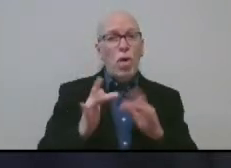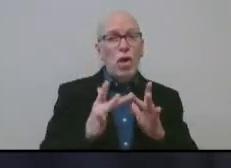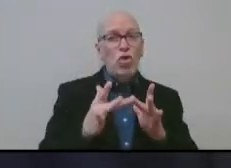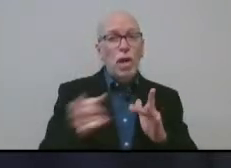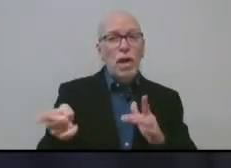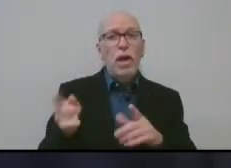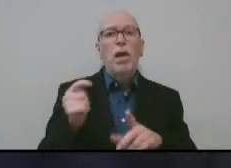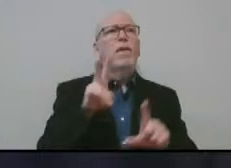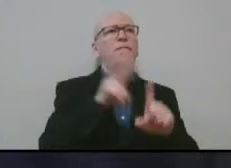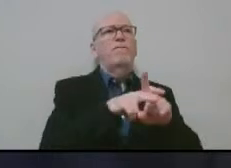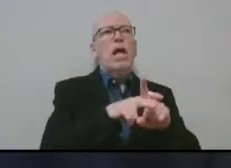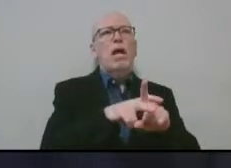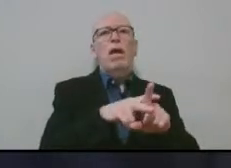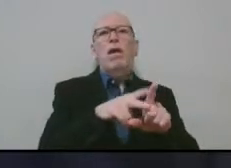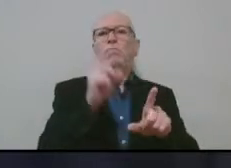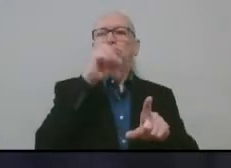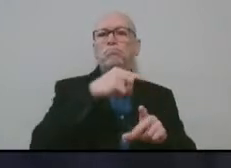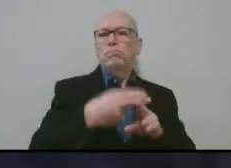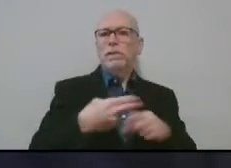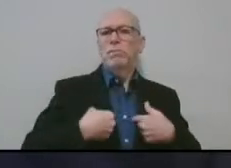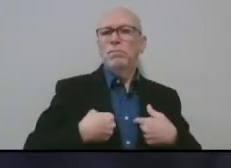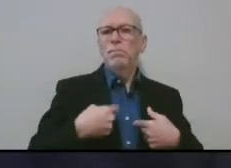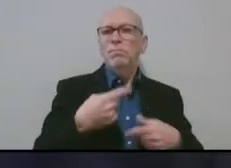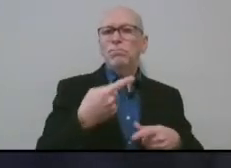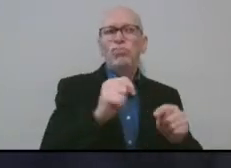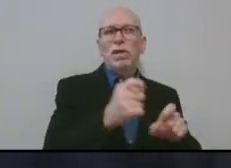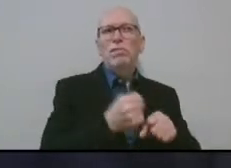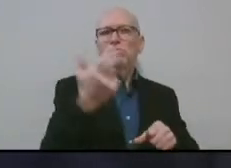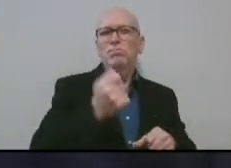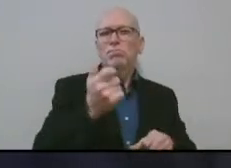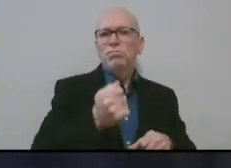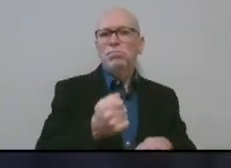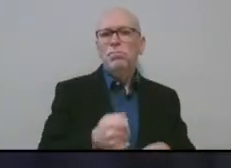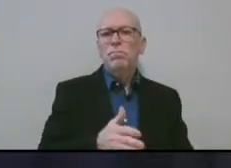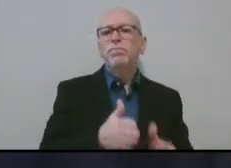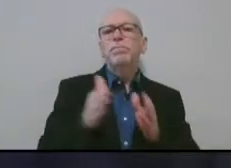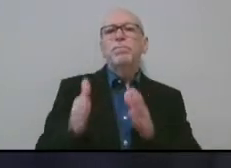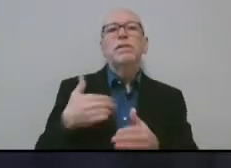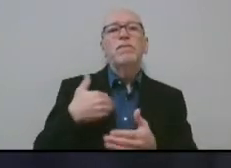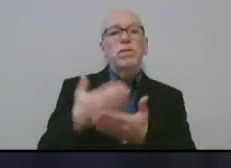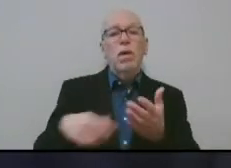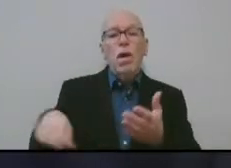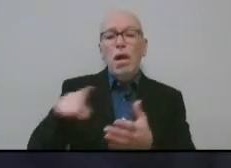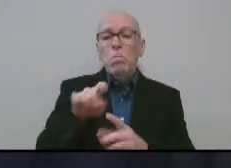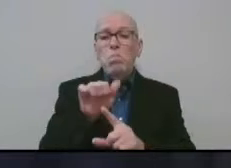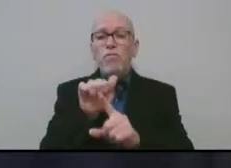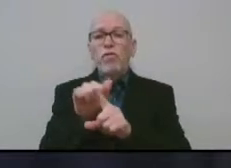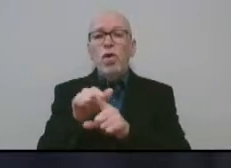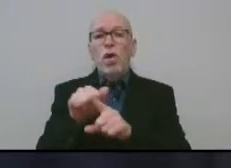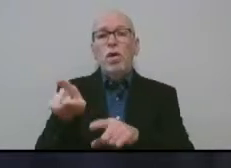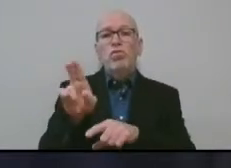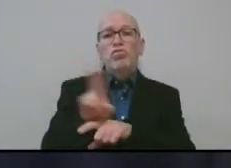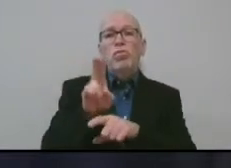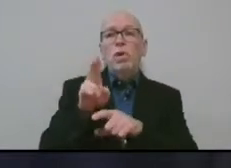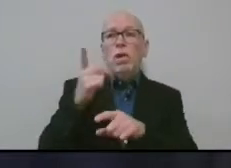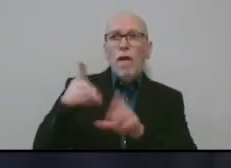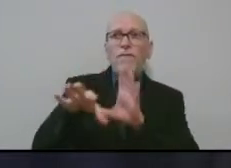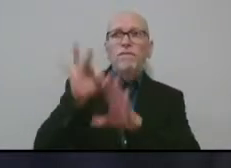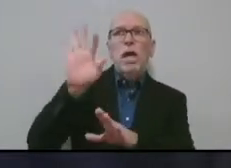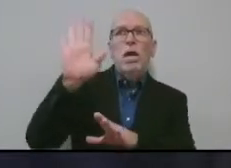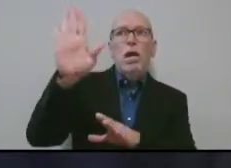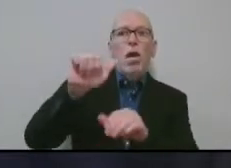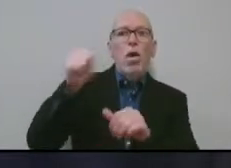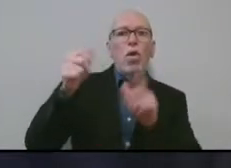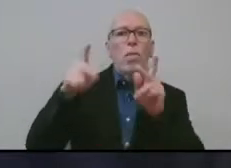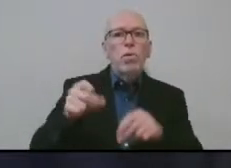filing for unemployment insurance benefits. We have fraudsters accessing a claimant's username, password,